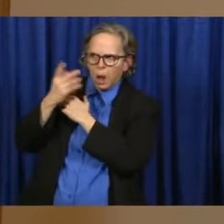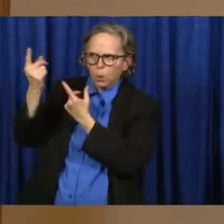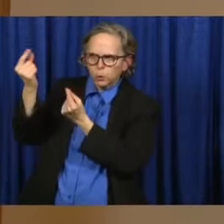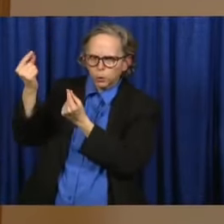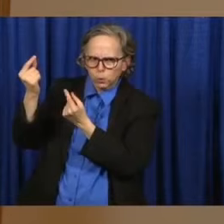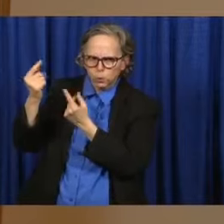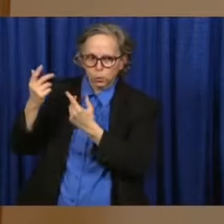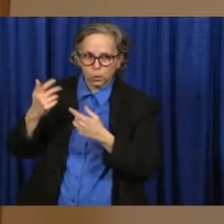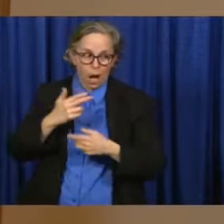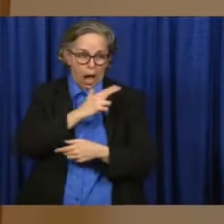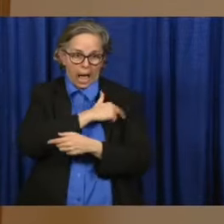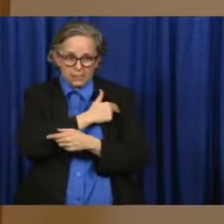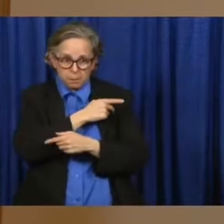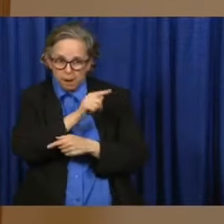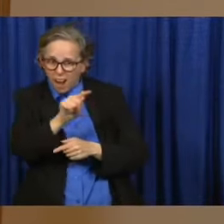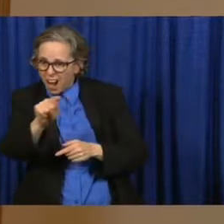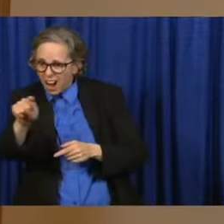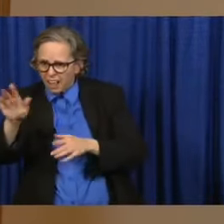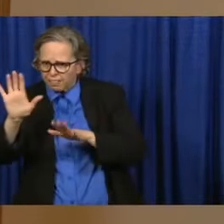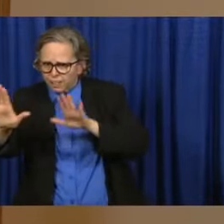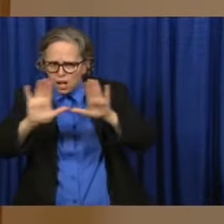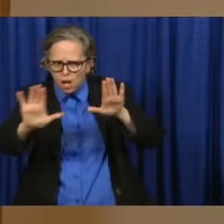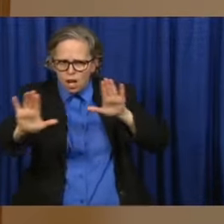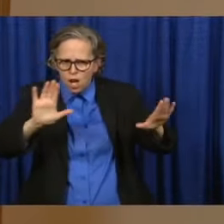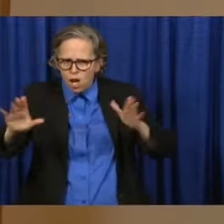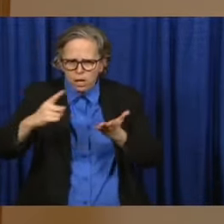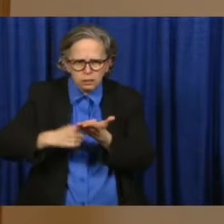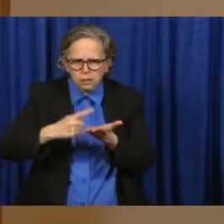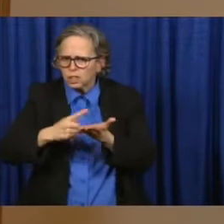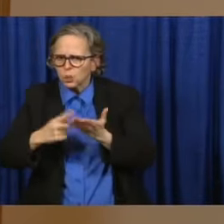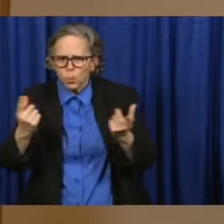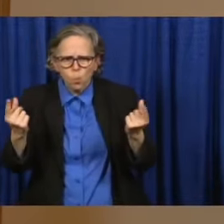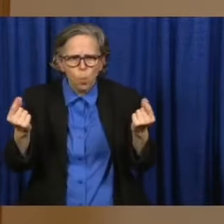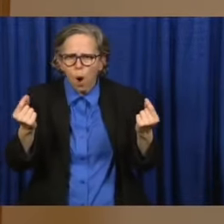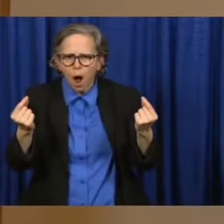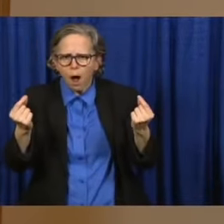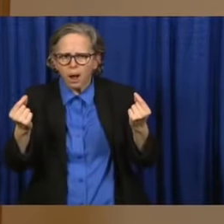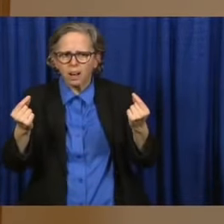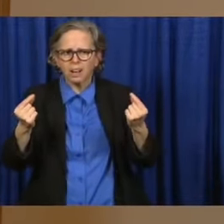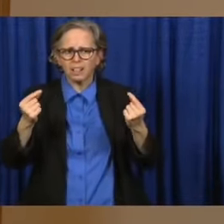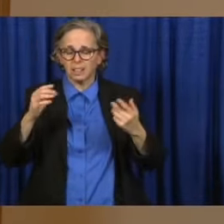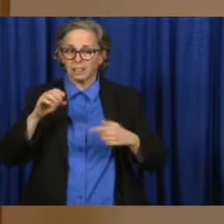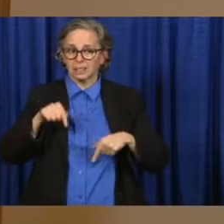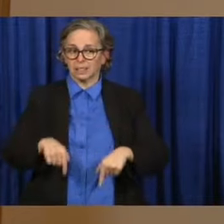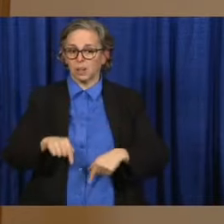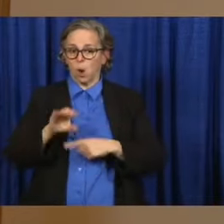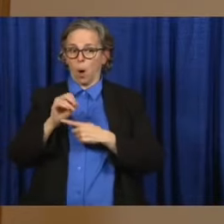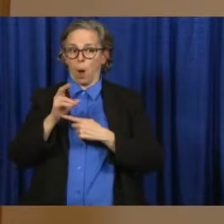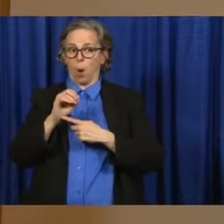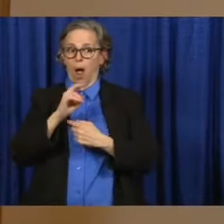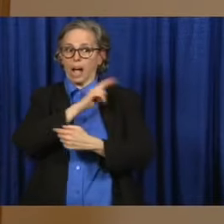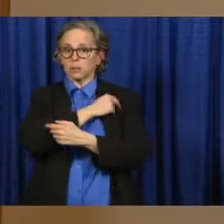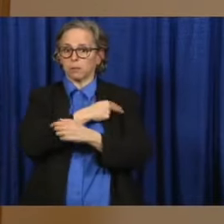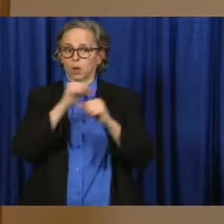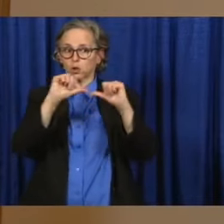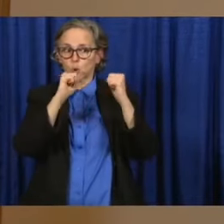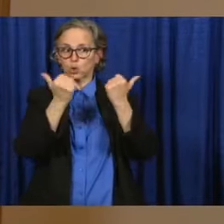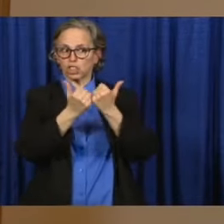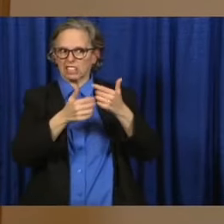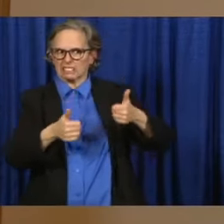been looking at this. They're discussing this at the Ohio Hospital Association, because what the last thing we